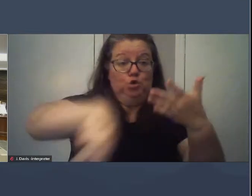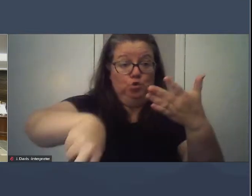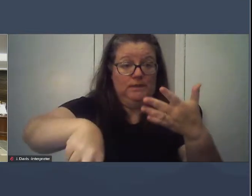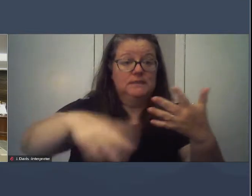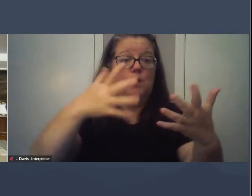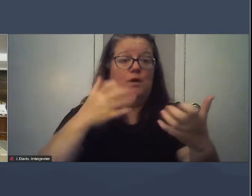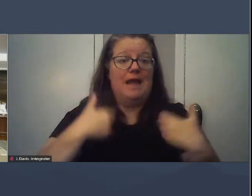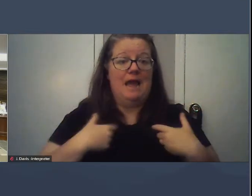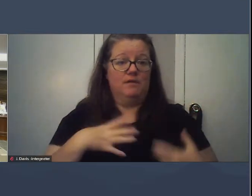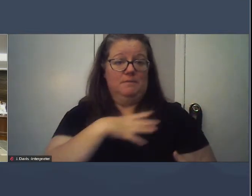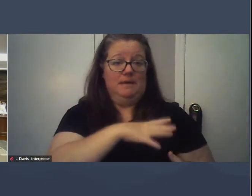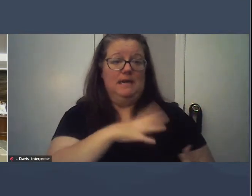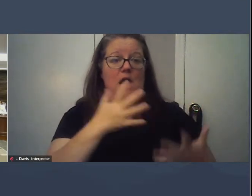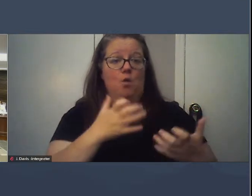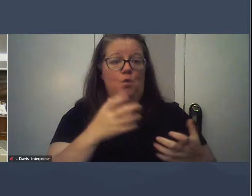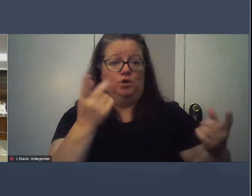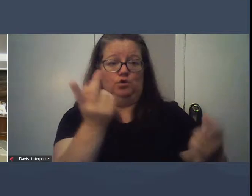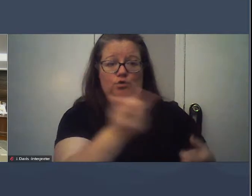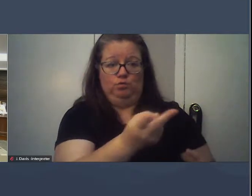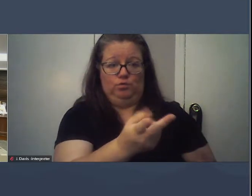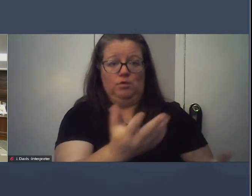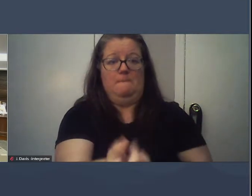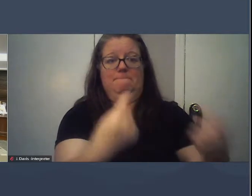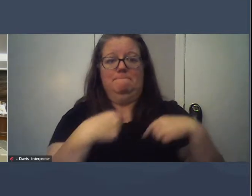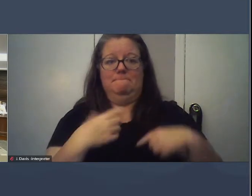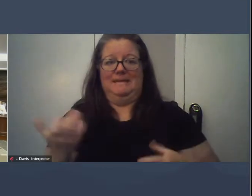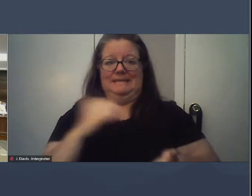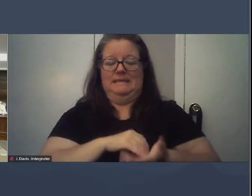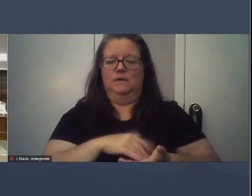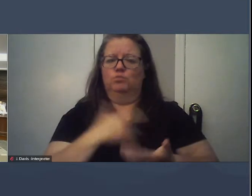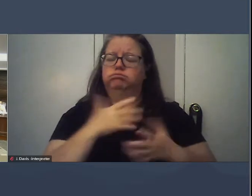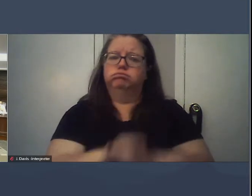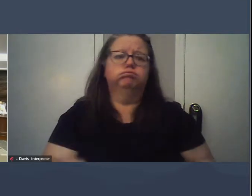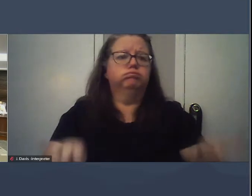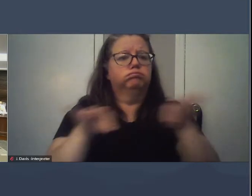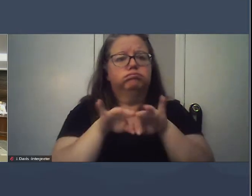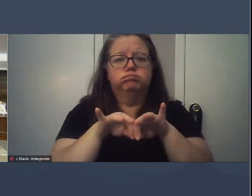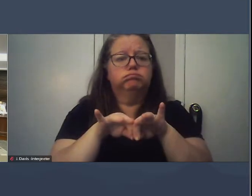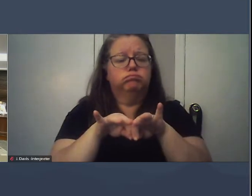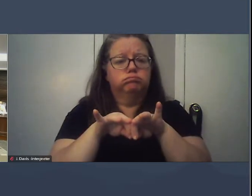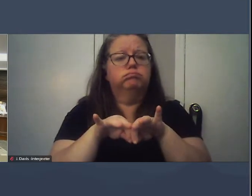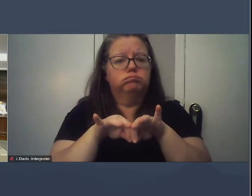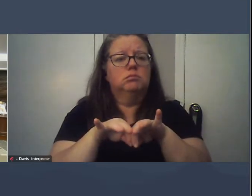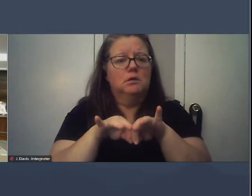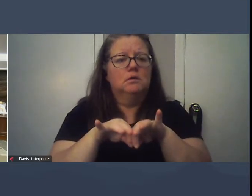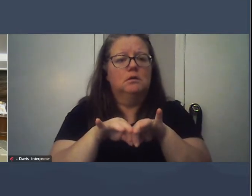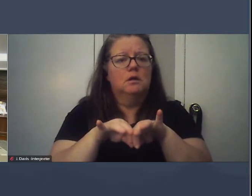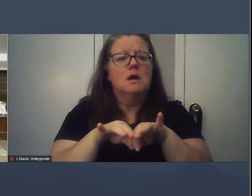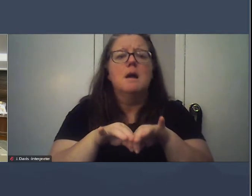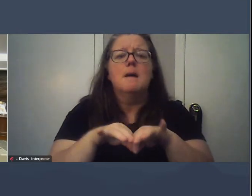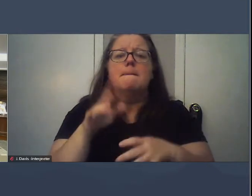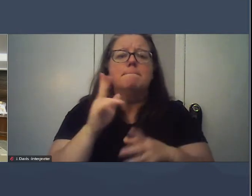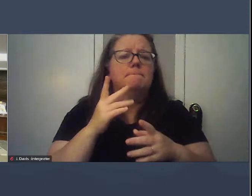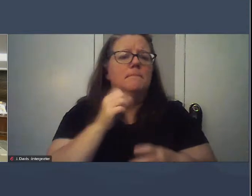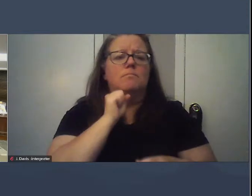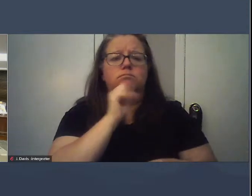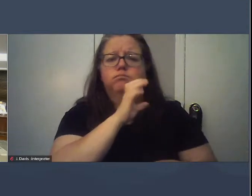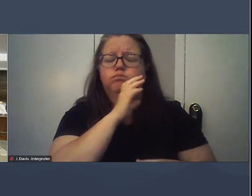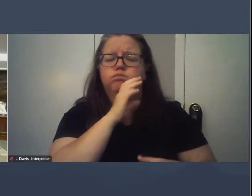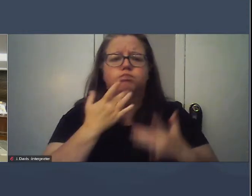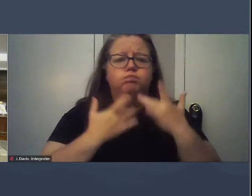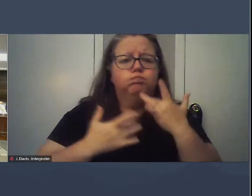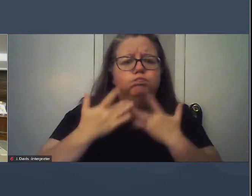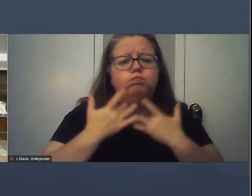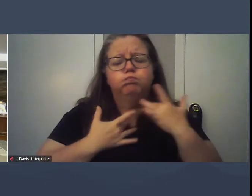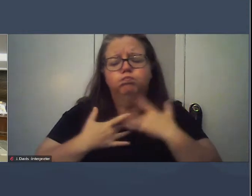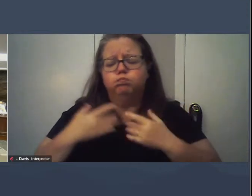committee, and then I'd like for y'all to come back to me. This is very important, okay? They're on fixed incomes, everything else, and hey, and we